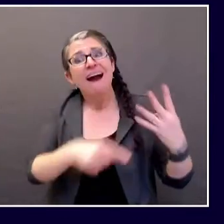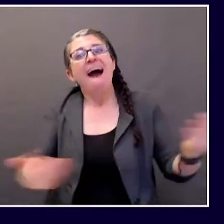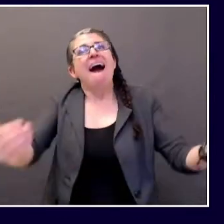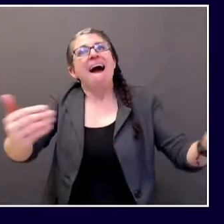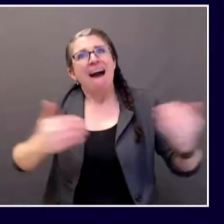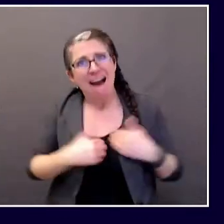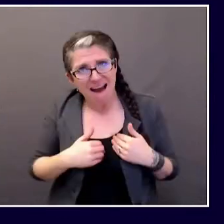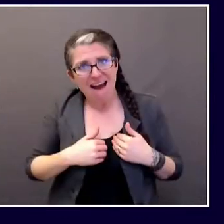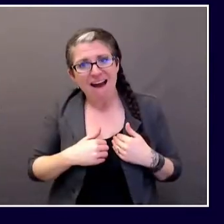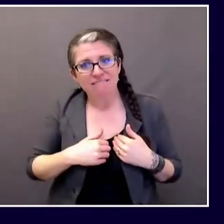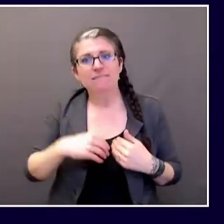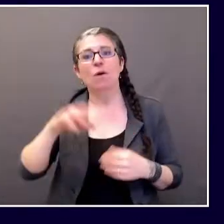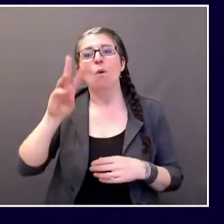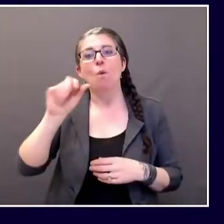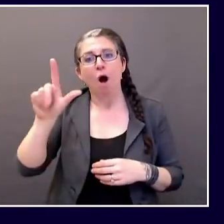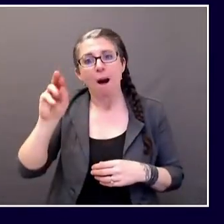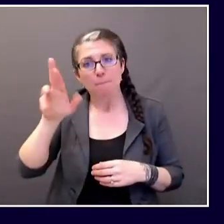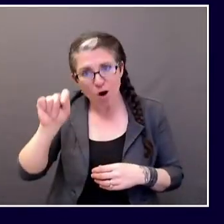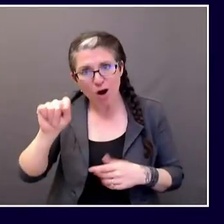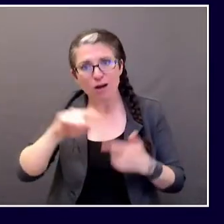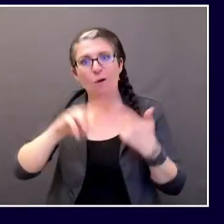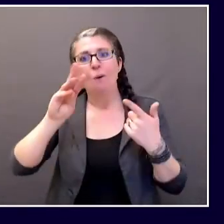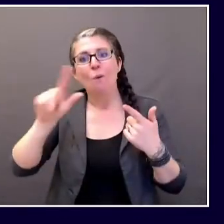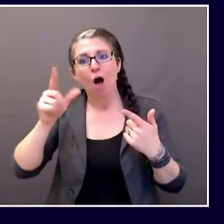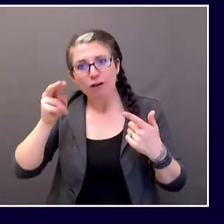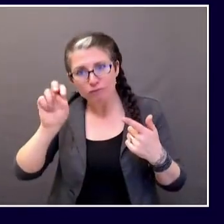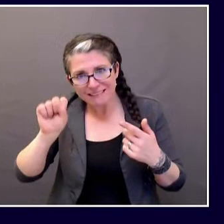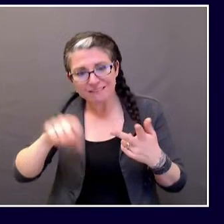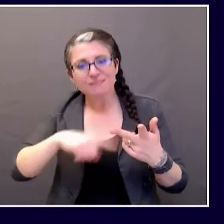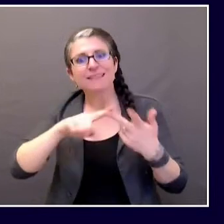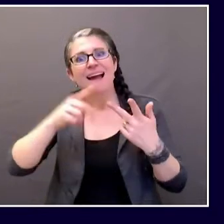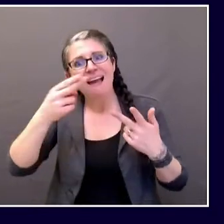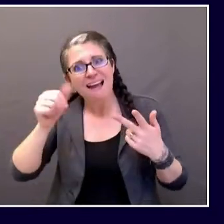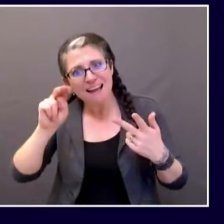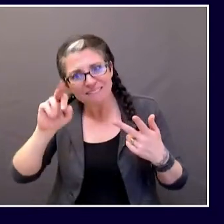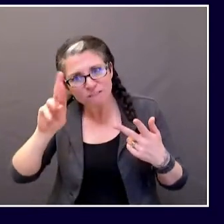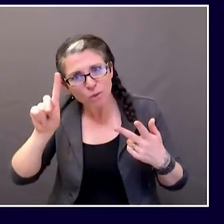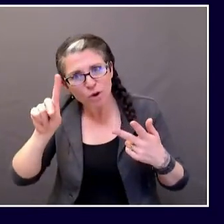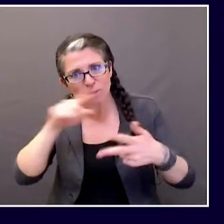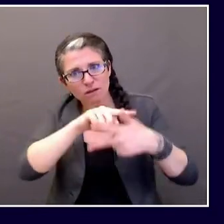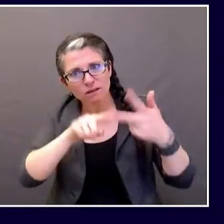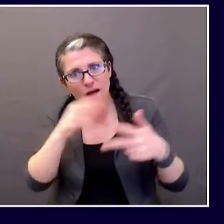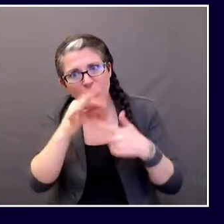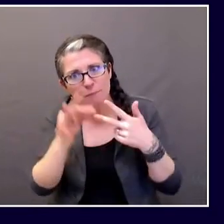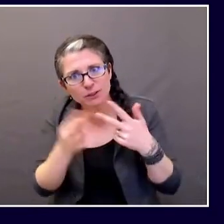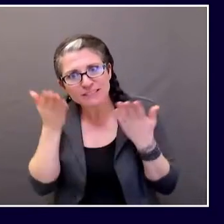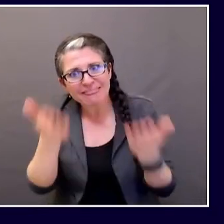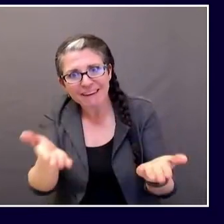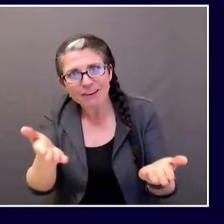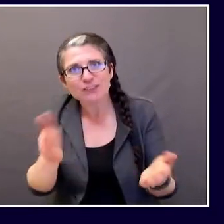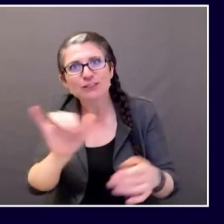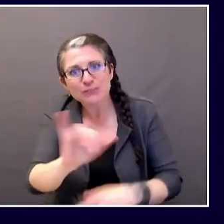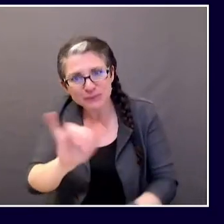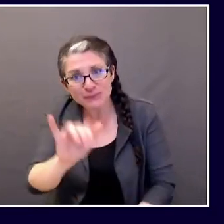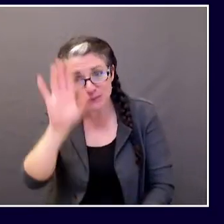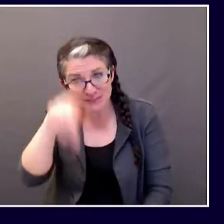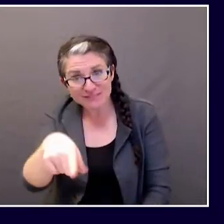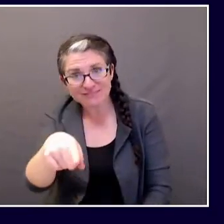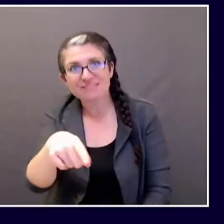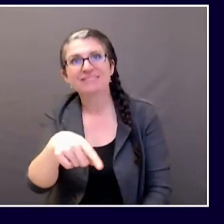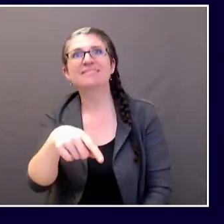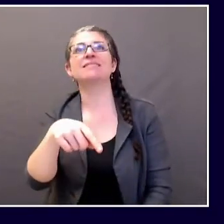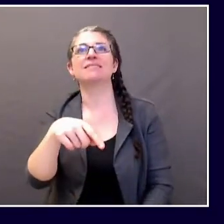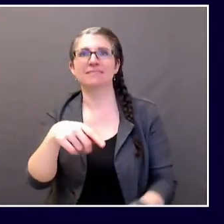be activated this week. There's a subset of them. You can see which Hannaford pharmacies will be taking appointments on our